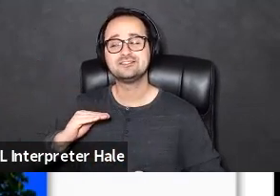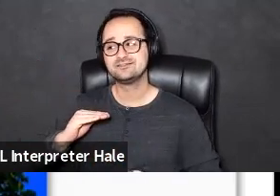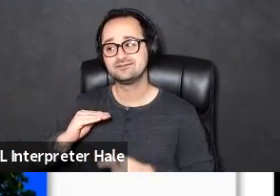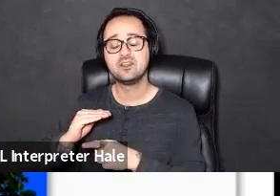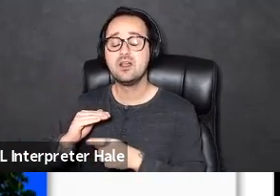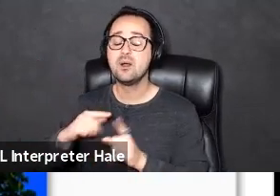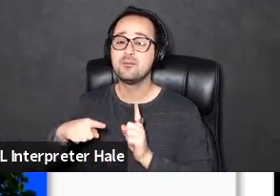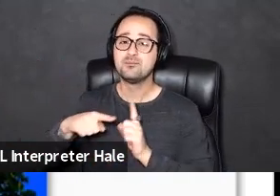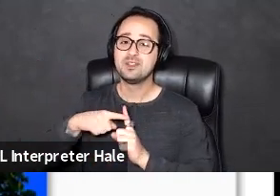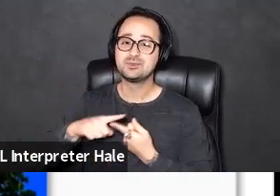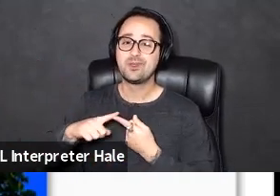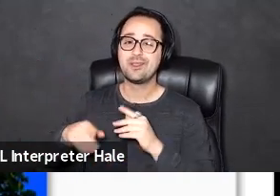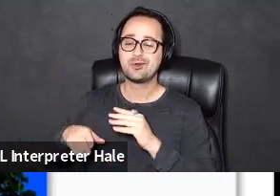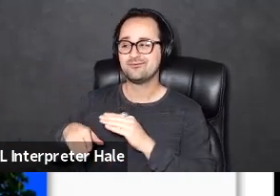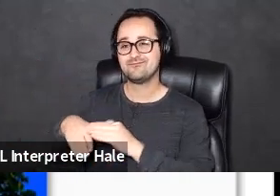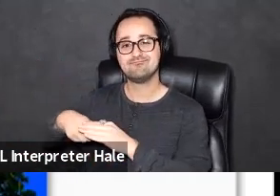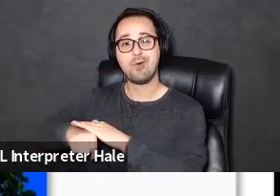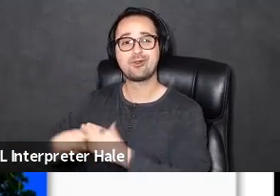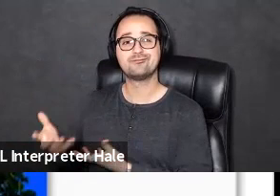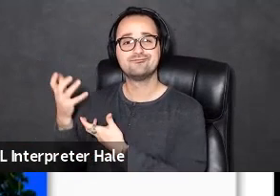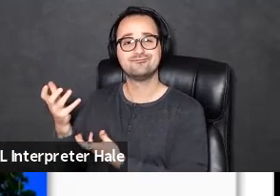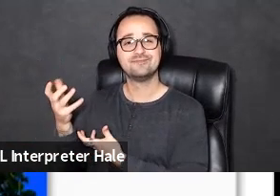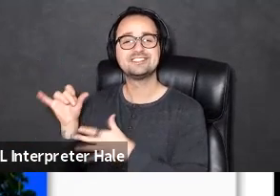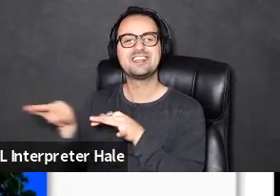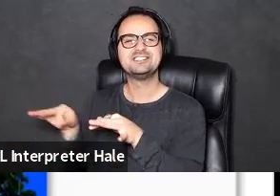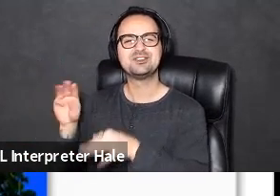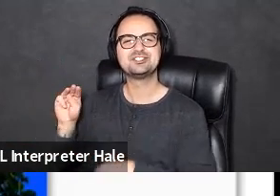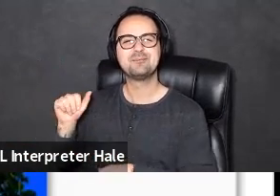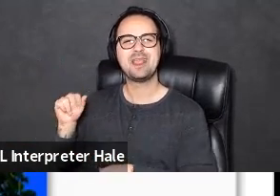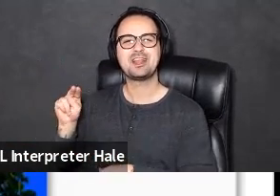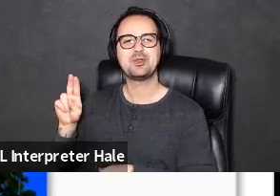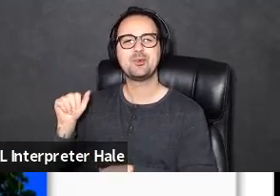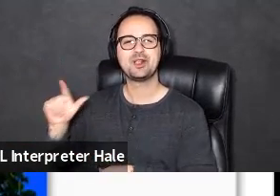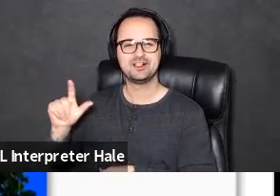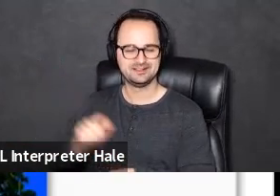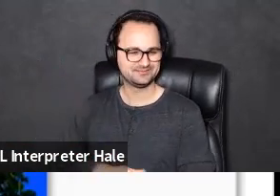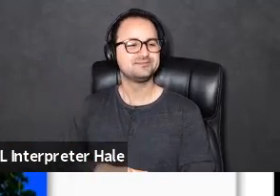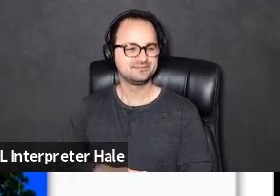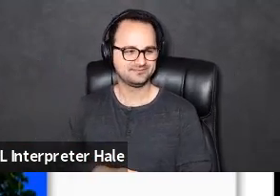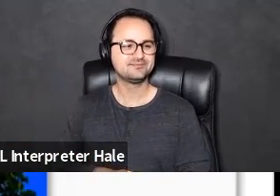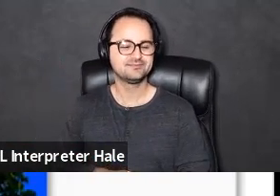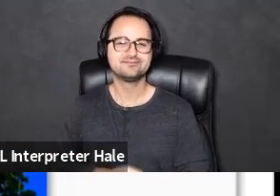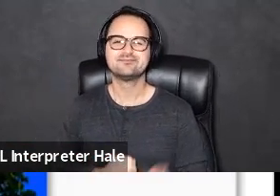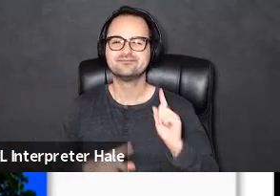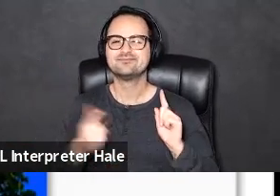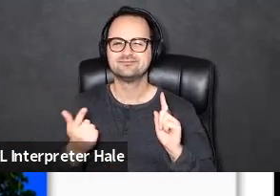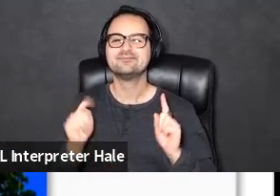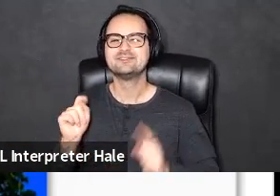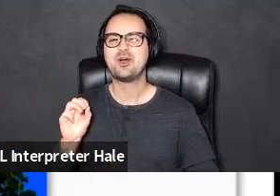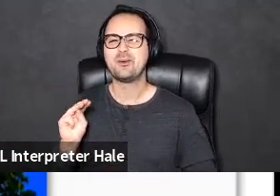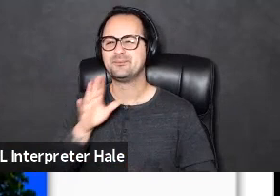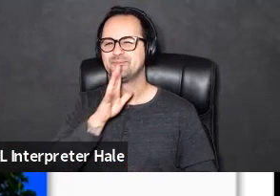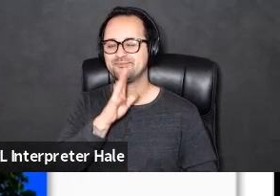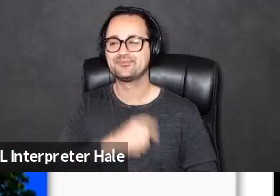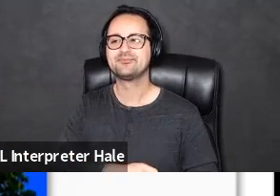born, kind of like an instruction manual. Right. Absolutely. It's a great point in terms of that, in terms of how you want